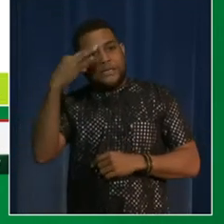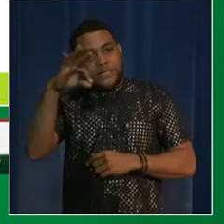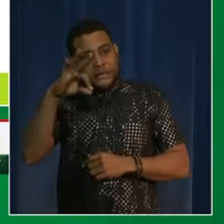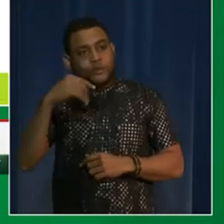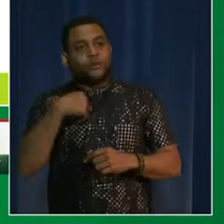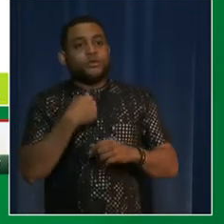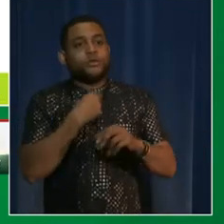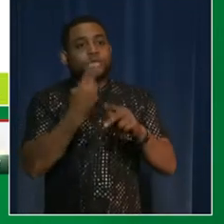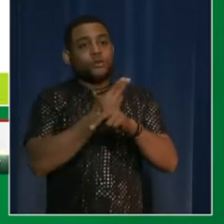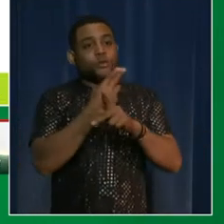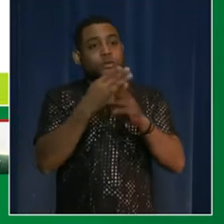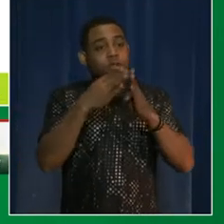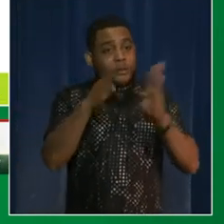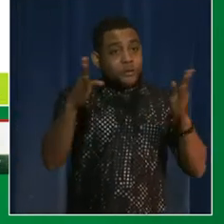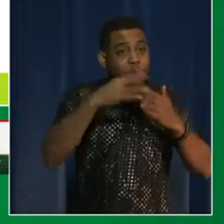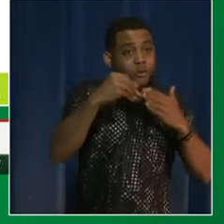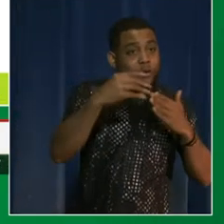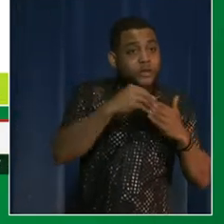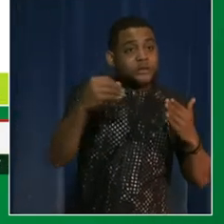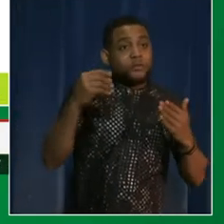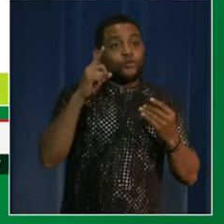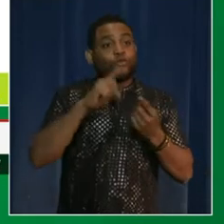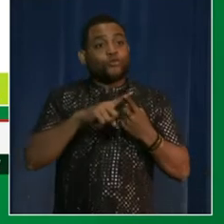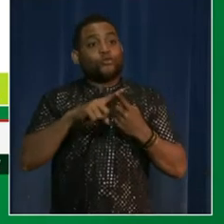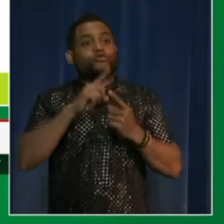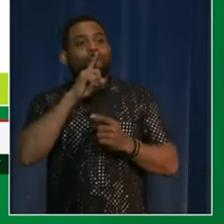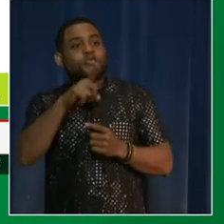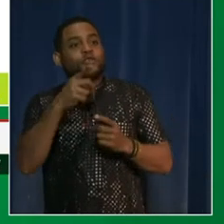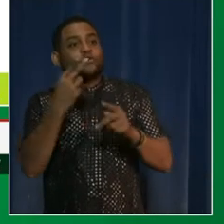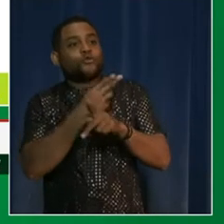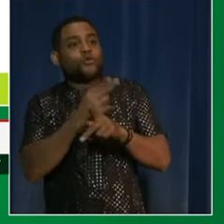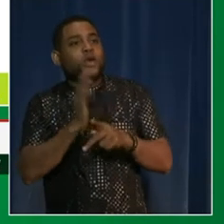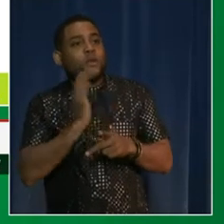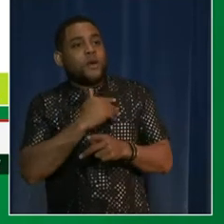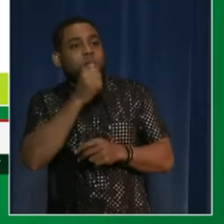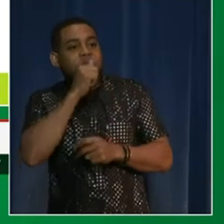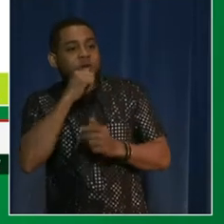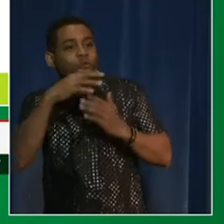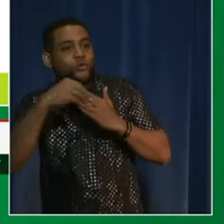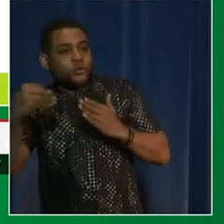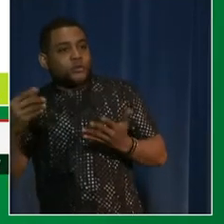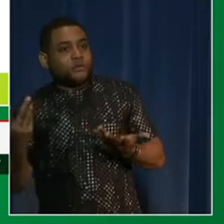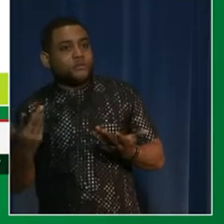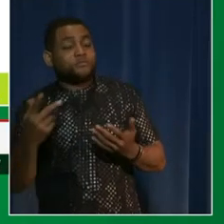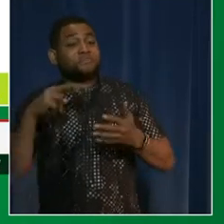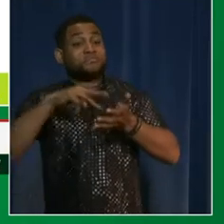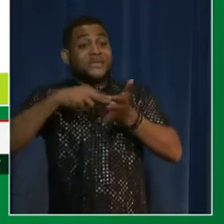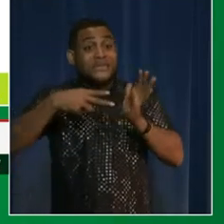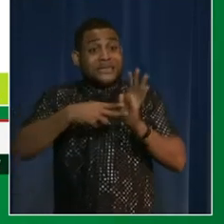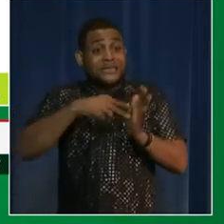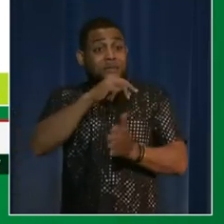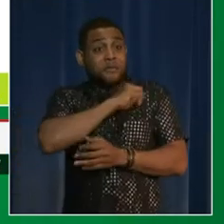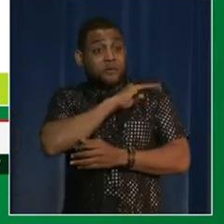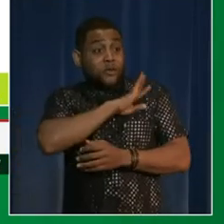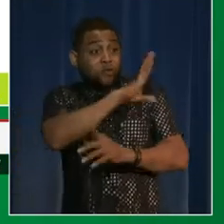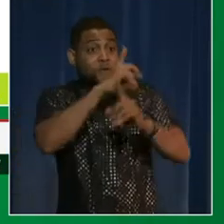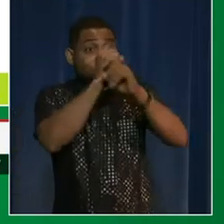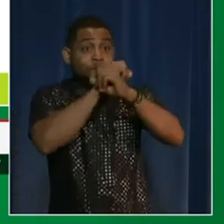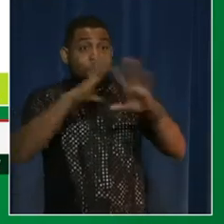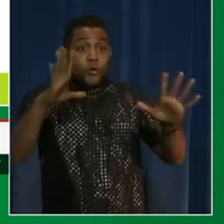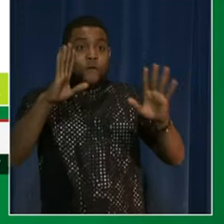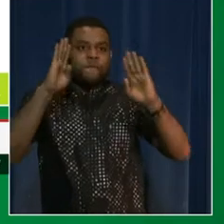to support sustainable infrastructure in the city. And we really took the mayor's vision of focusing on